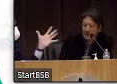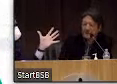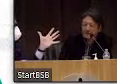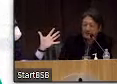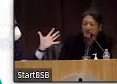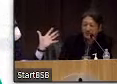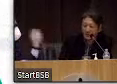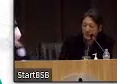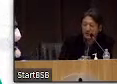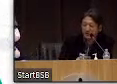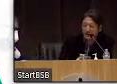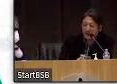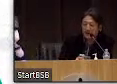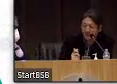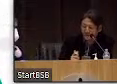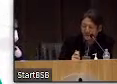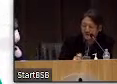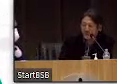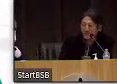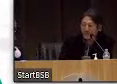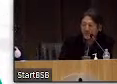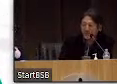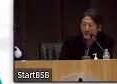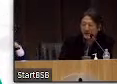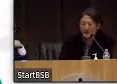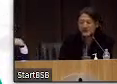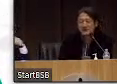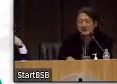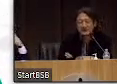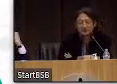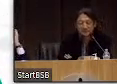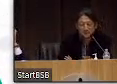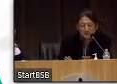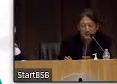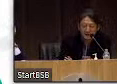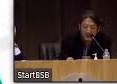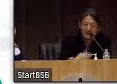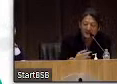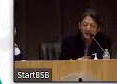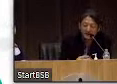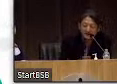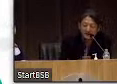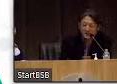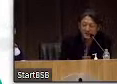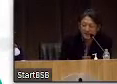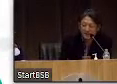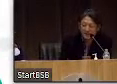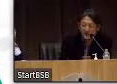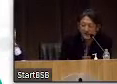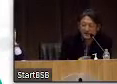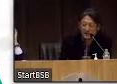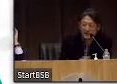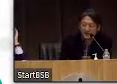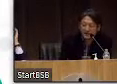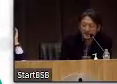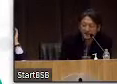to show the emergence of public health of COVID. So we also